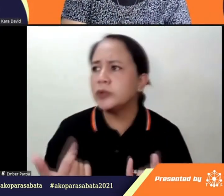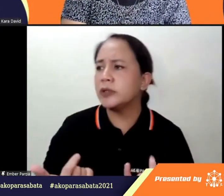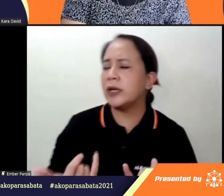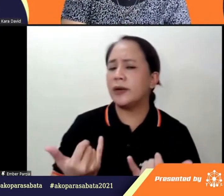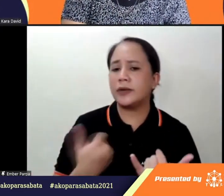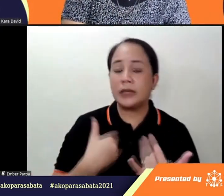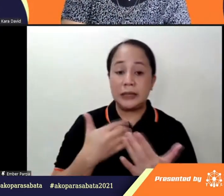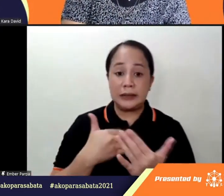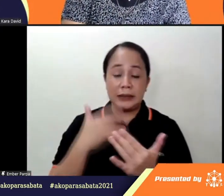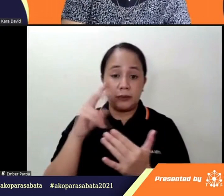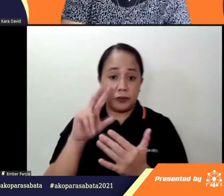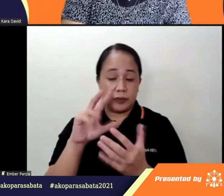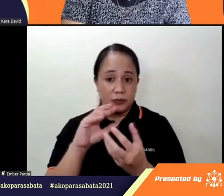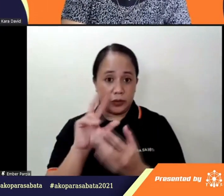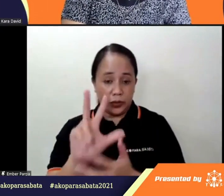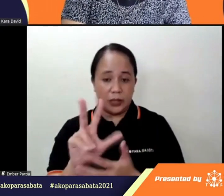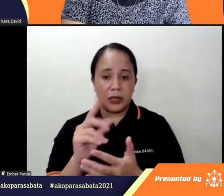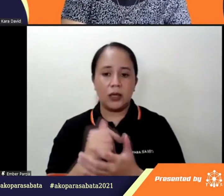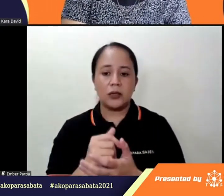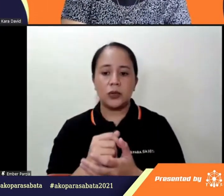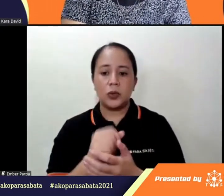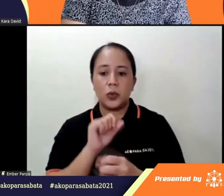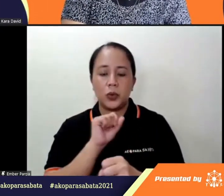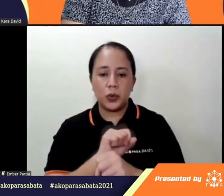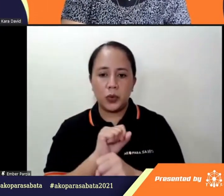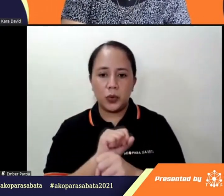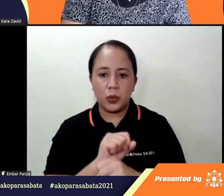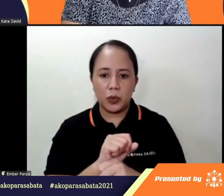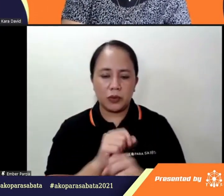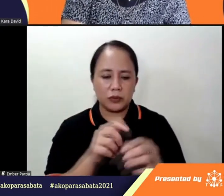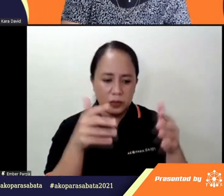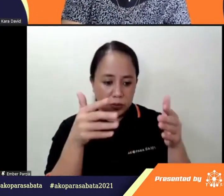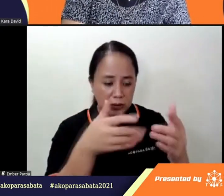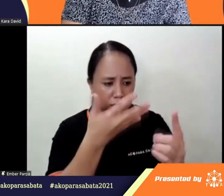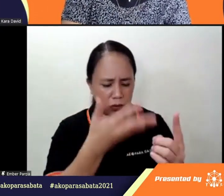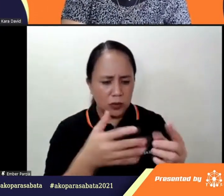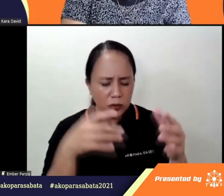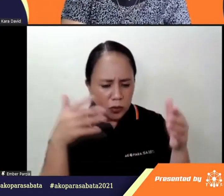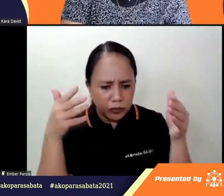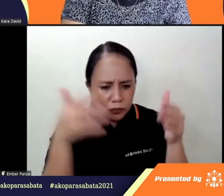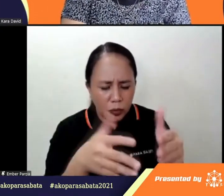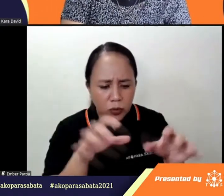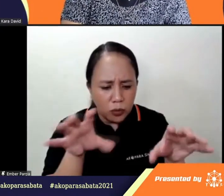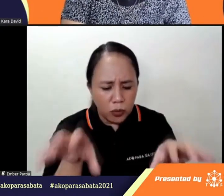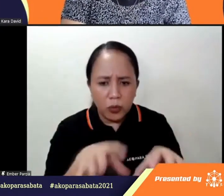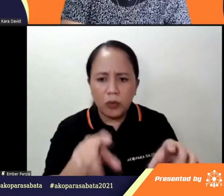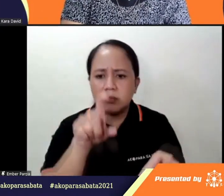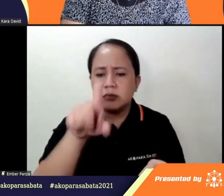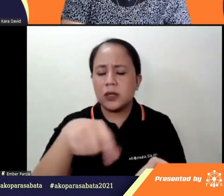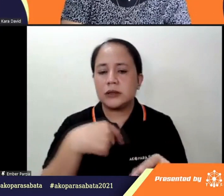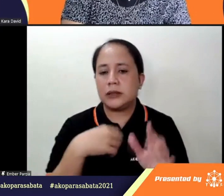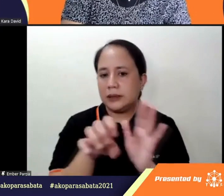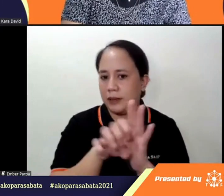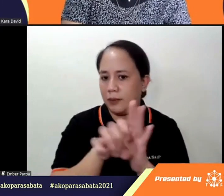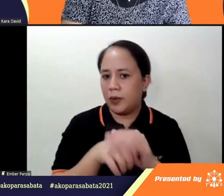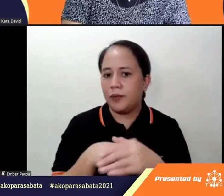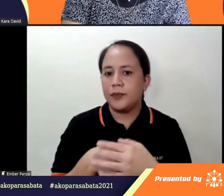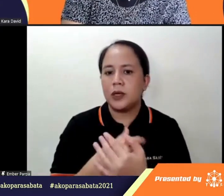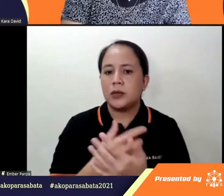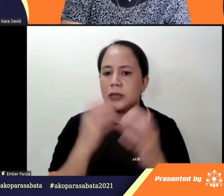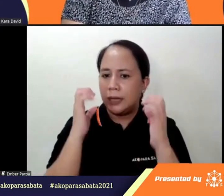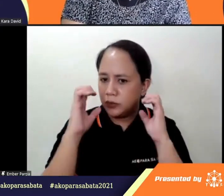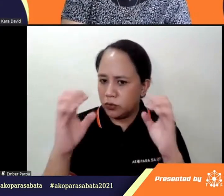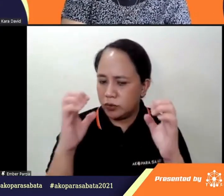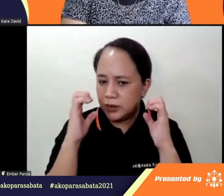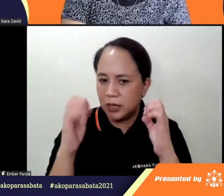number three is that you work on something. Yes. So whether it is to